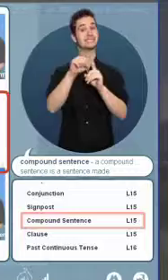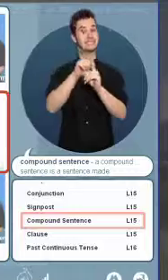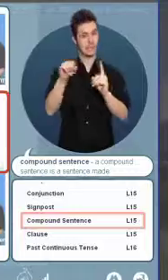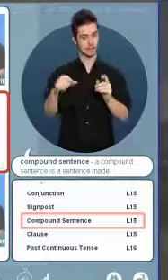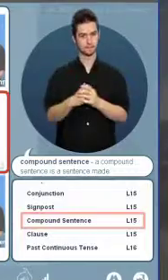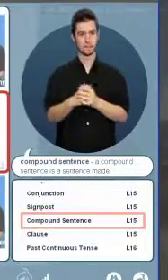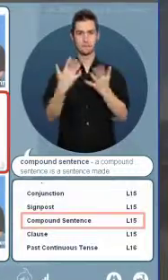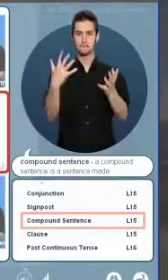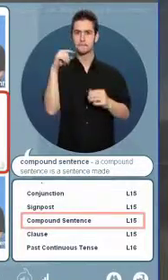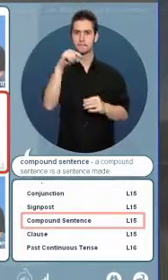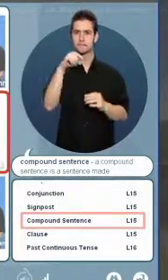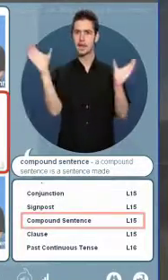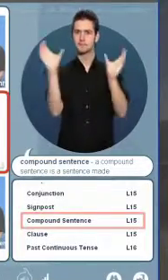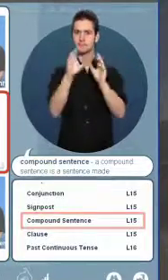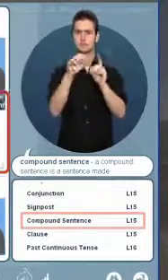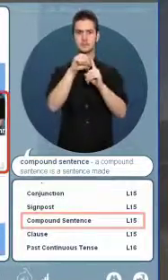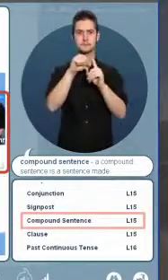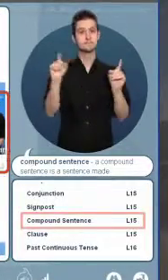Compound sentence.